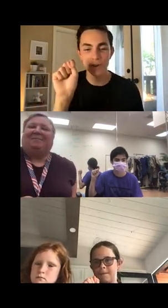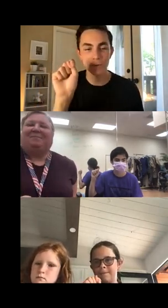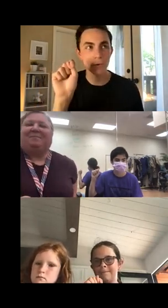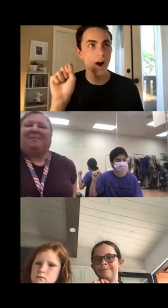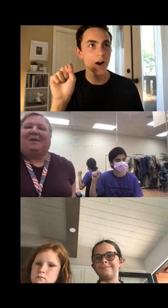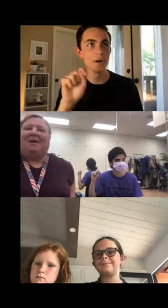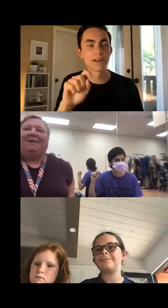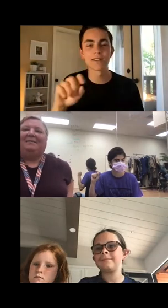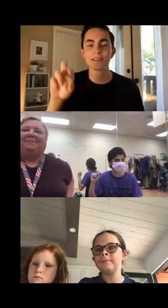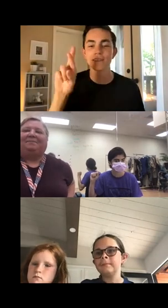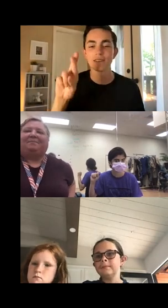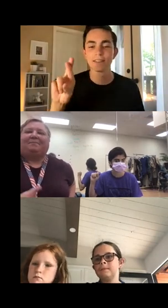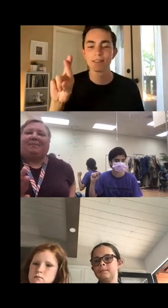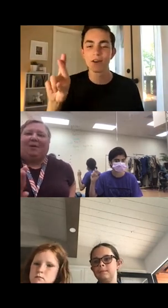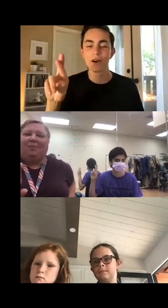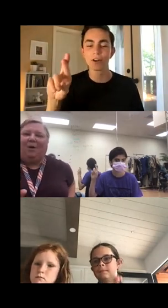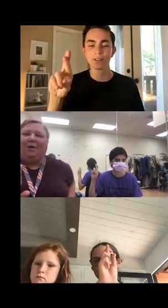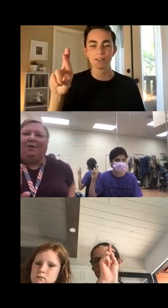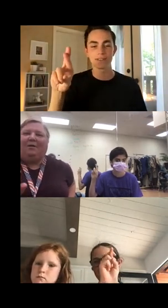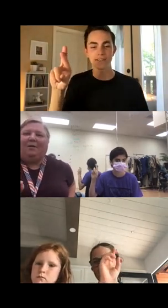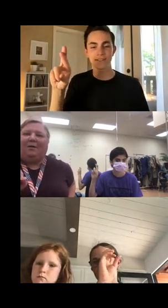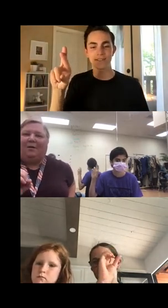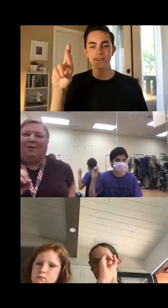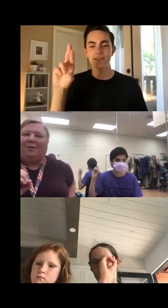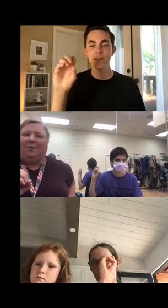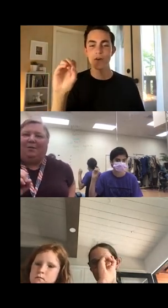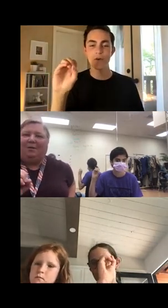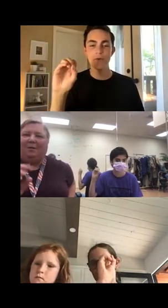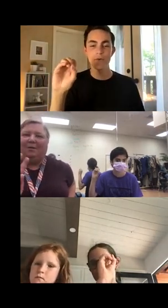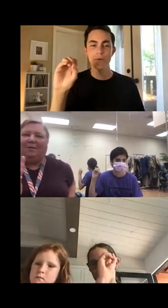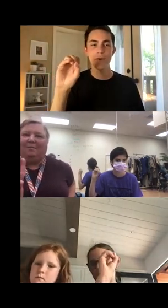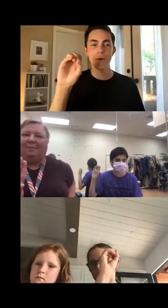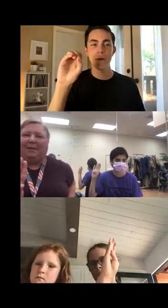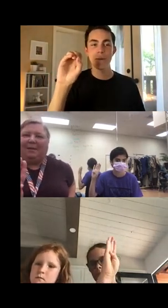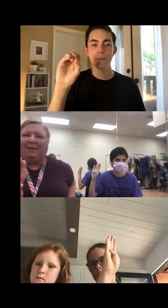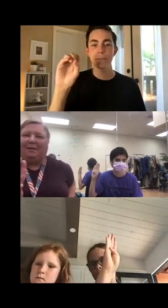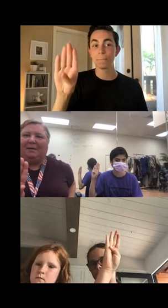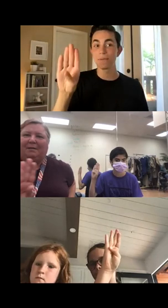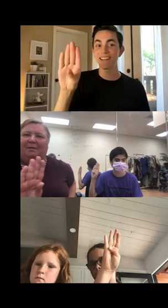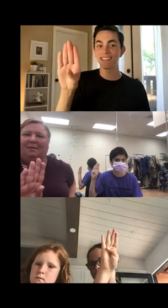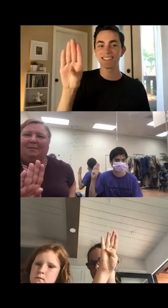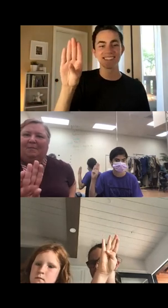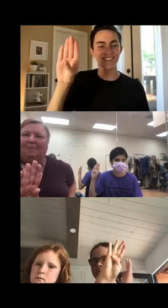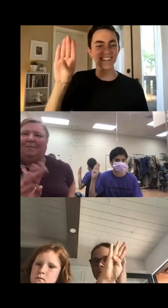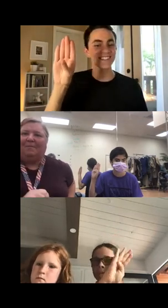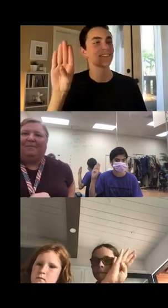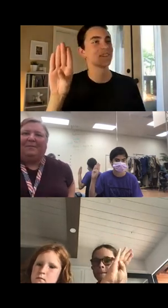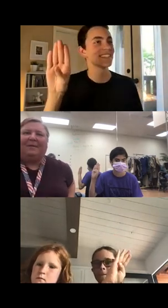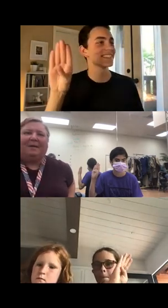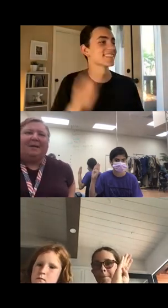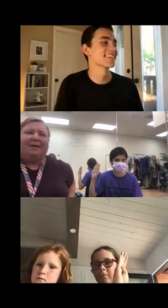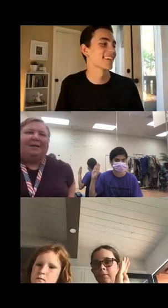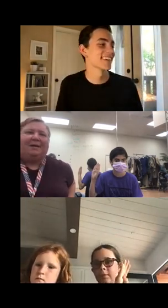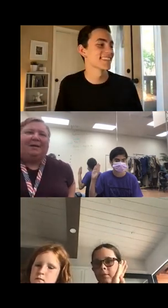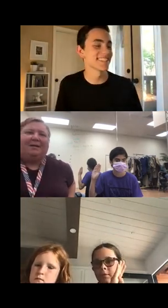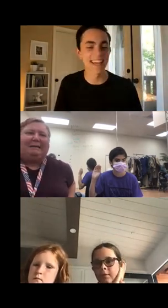Next one, Rob. R. O. O. B. There we go. Nice job,